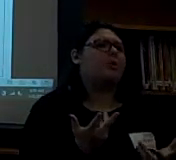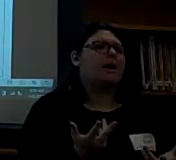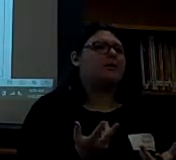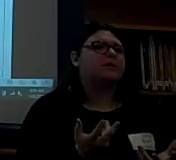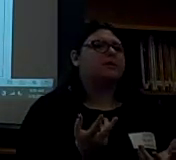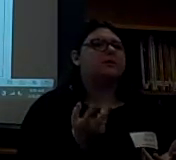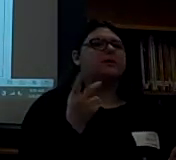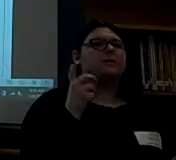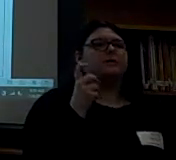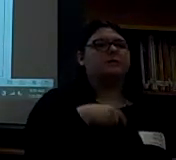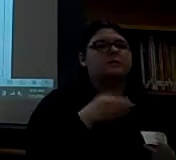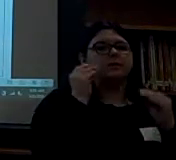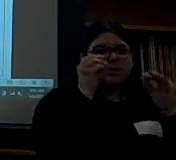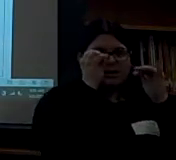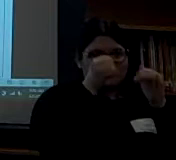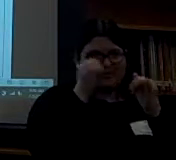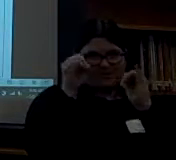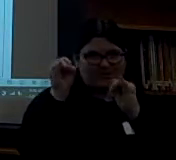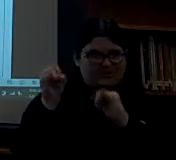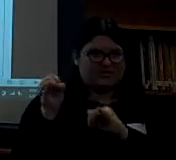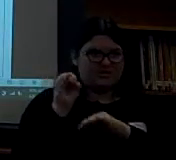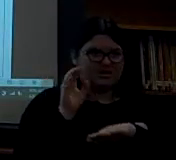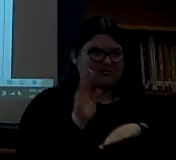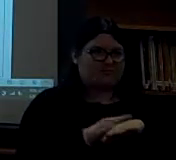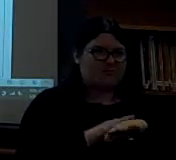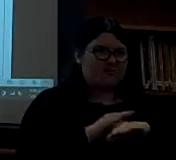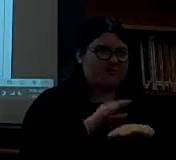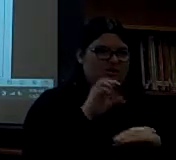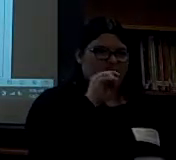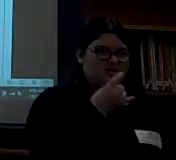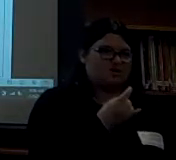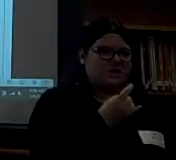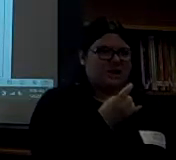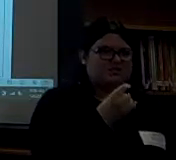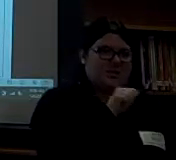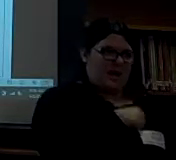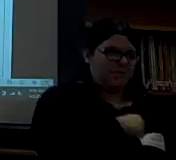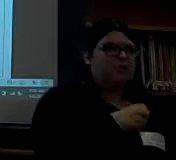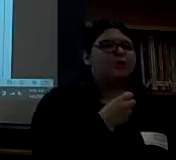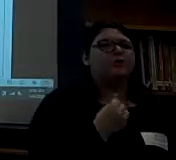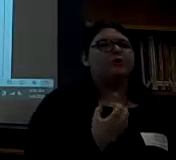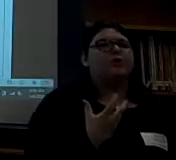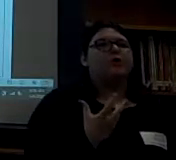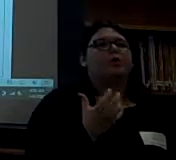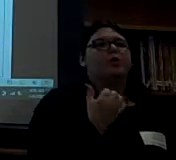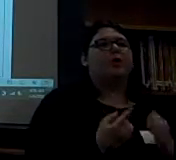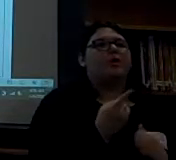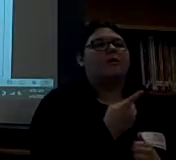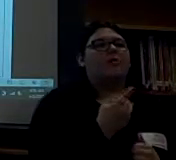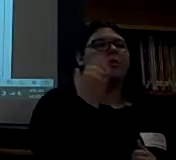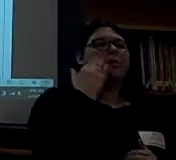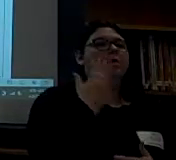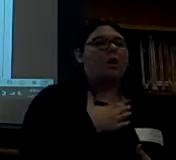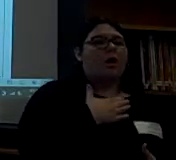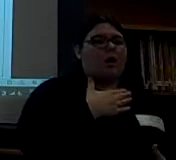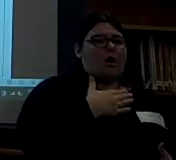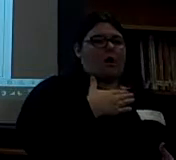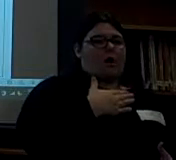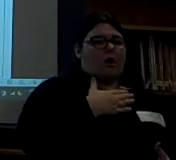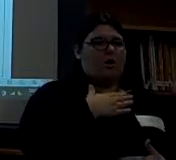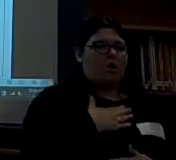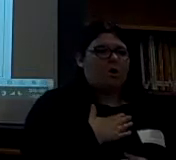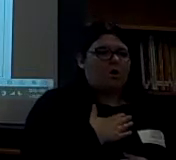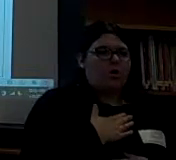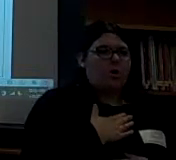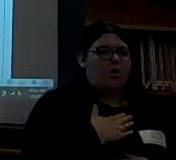really need to be taught individually based on the child's temperament. So some kids, You know, everyone knows about deep breathing. If you have a child who's